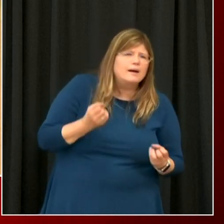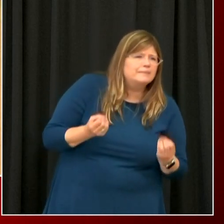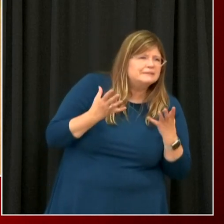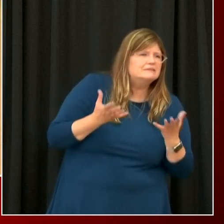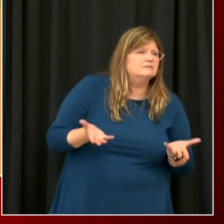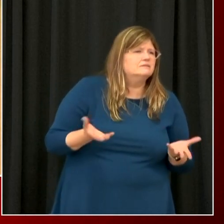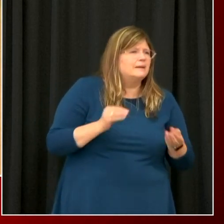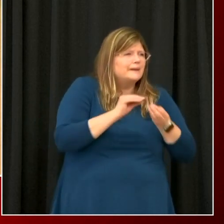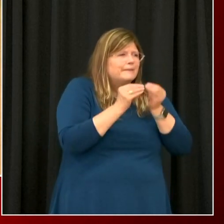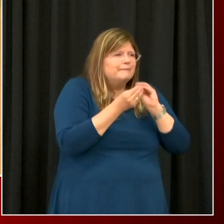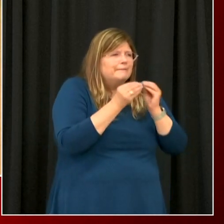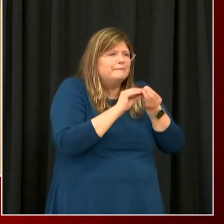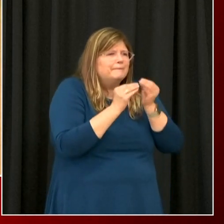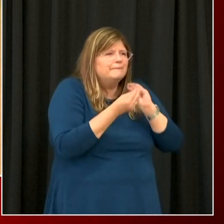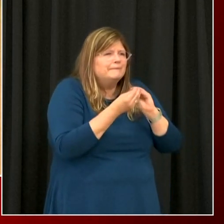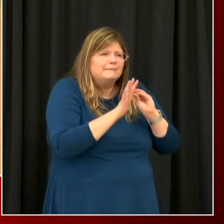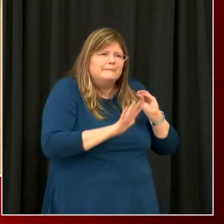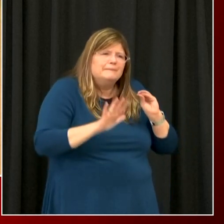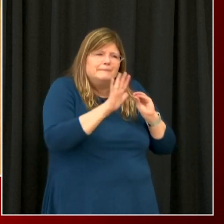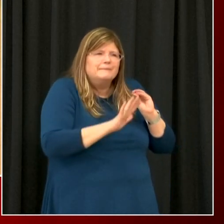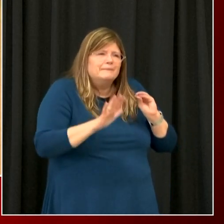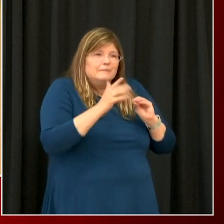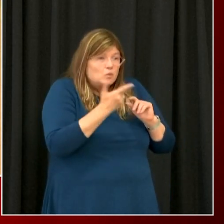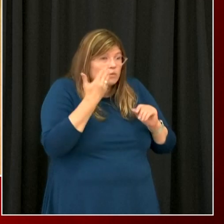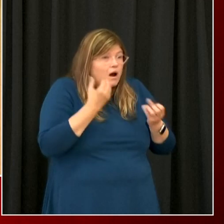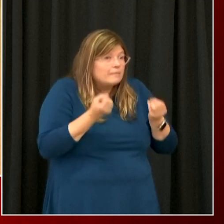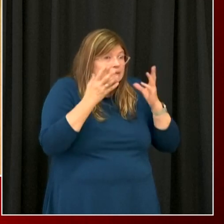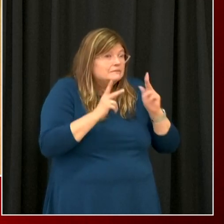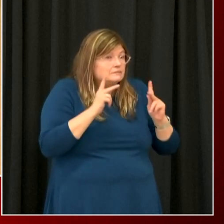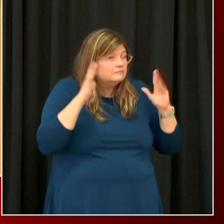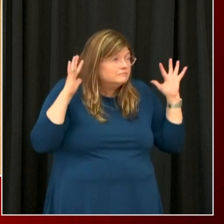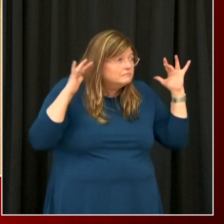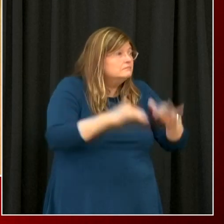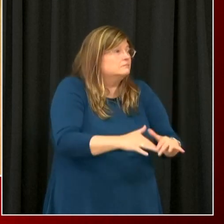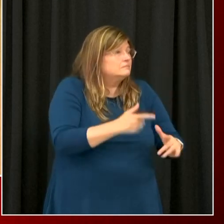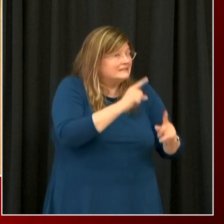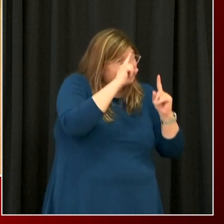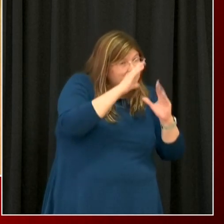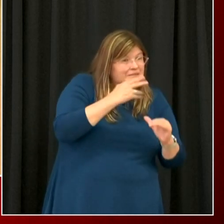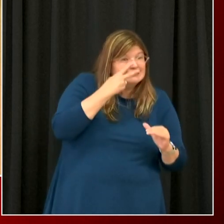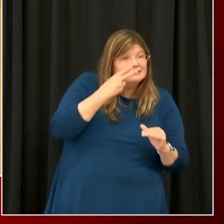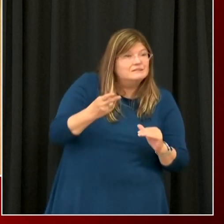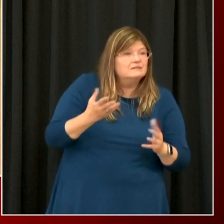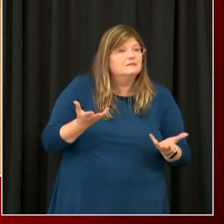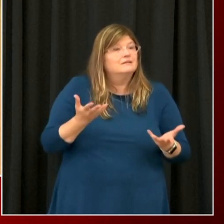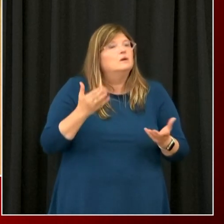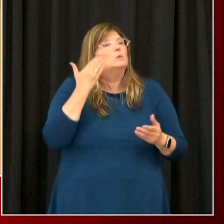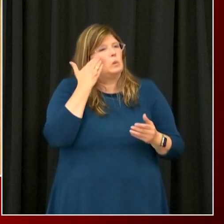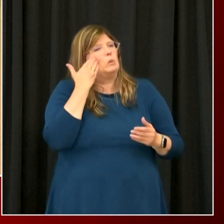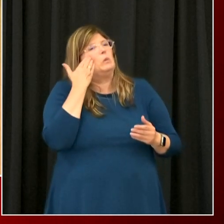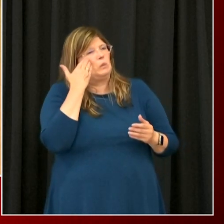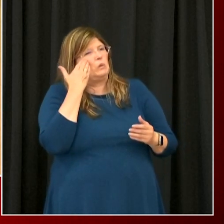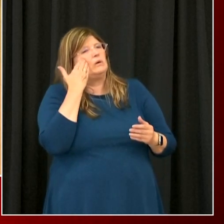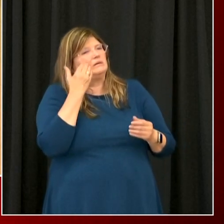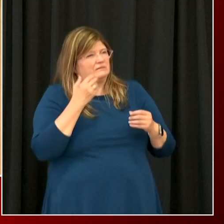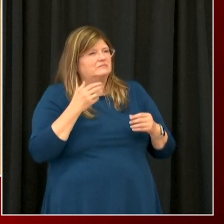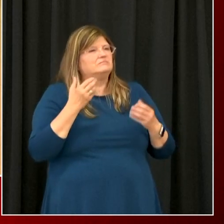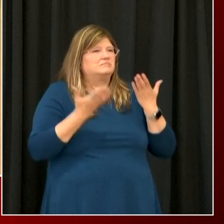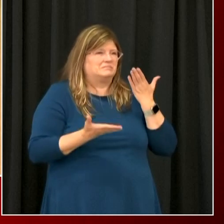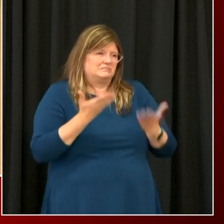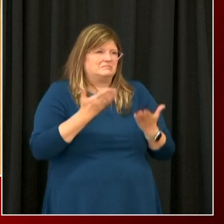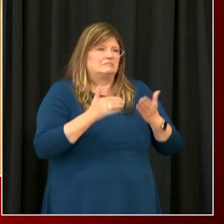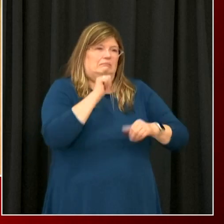intel on how many people you expect to see? And do you have any idea, I know they're a moving group, but do you have any